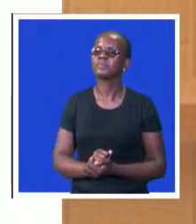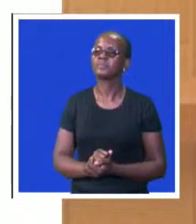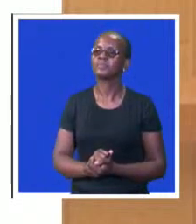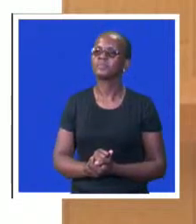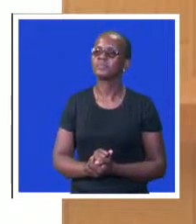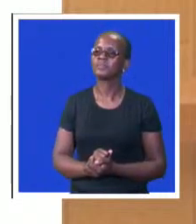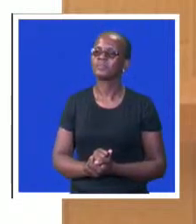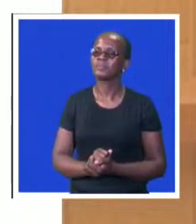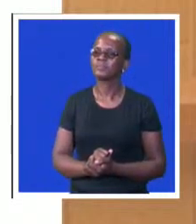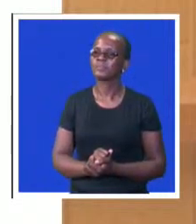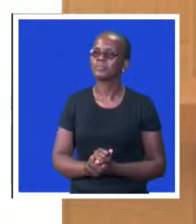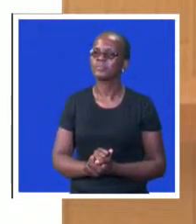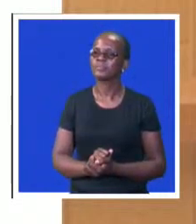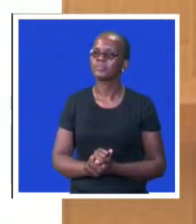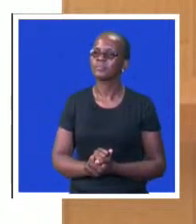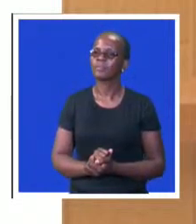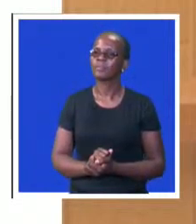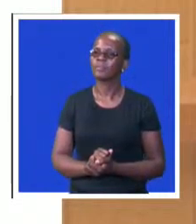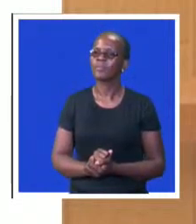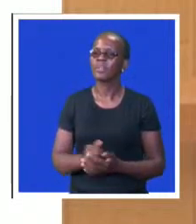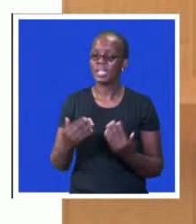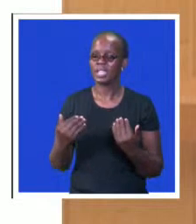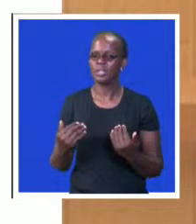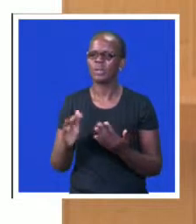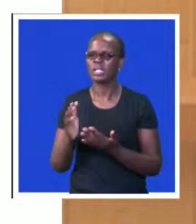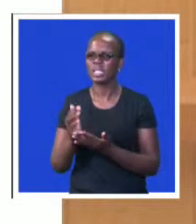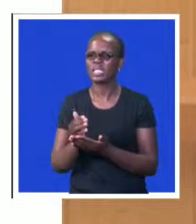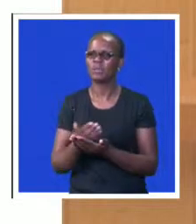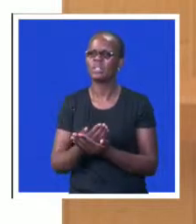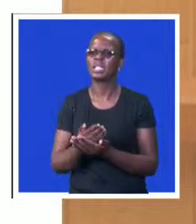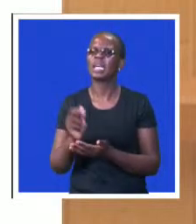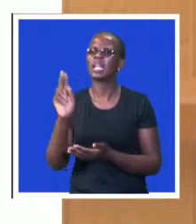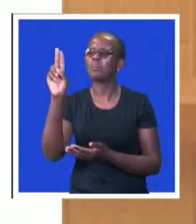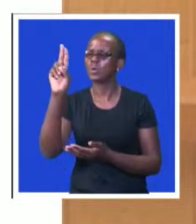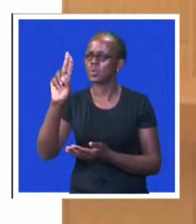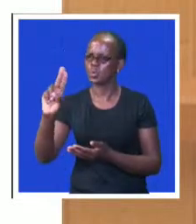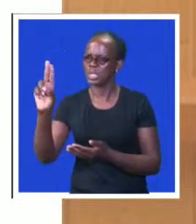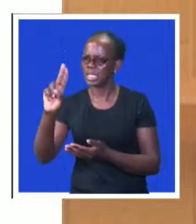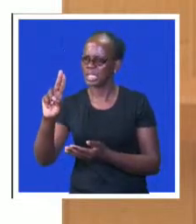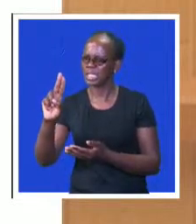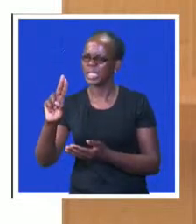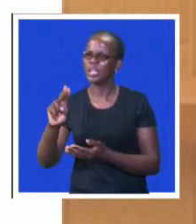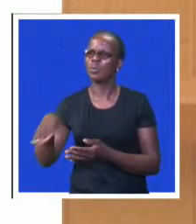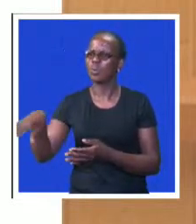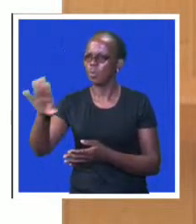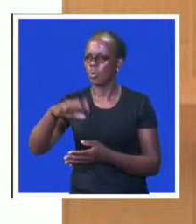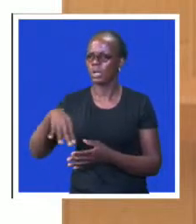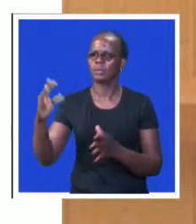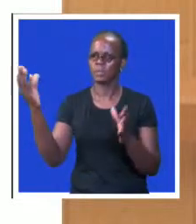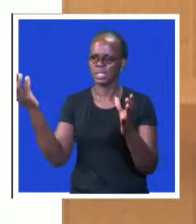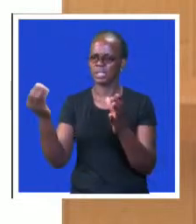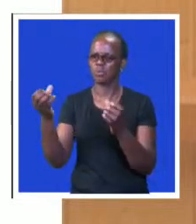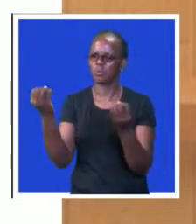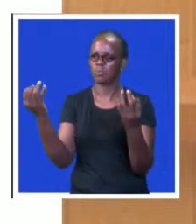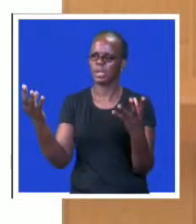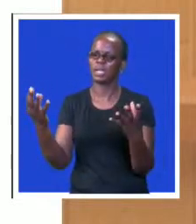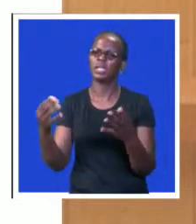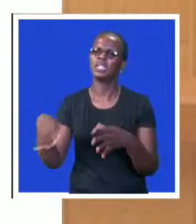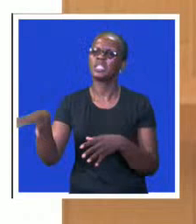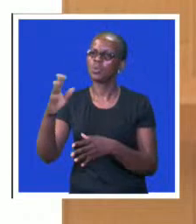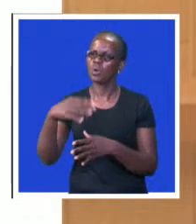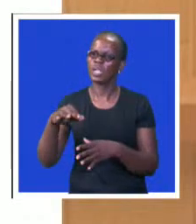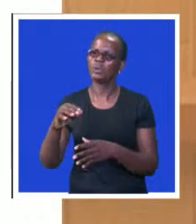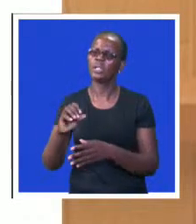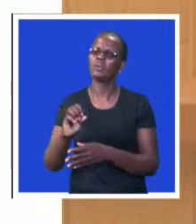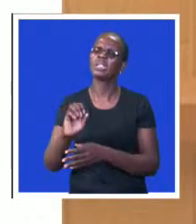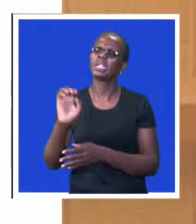let us bring the unit or the value of what we are calculating, which is emalange. Now we have